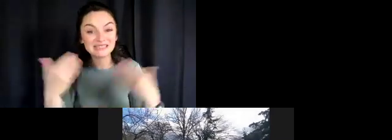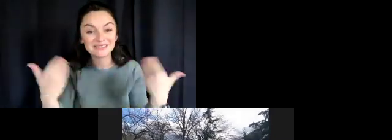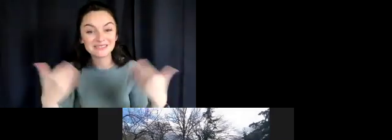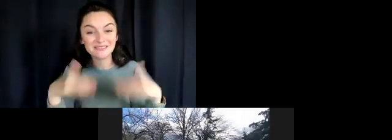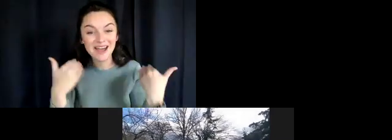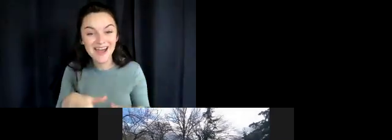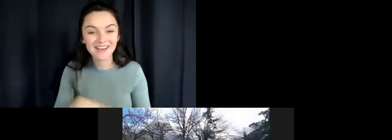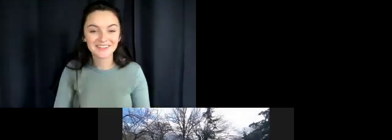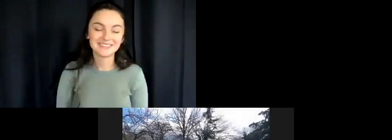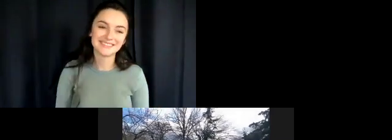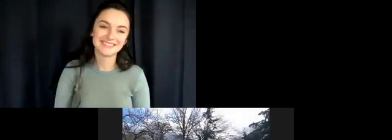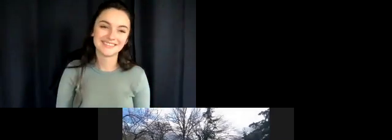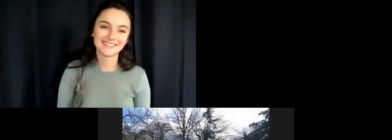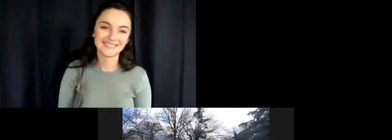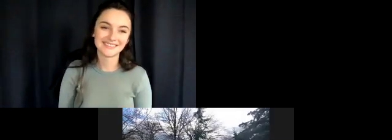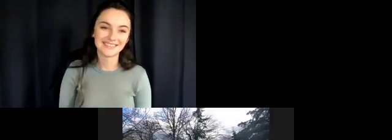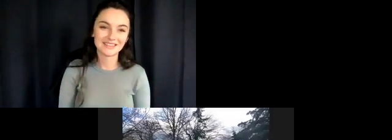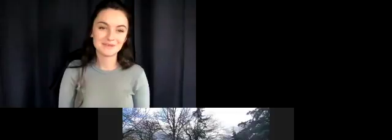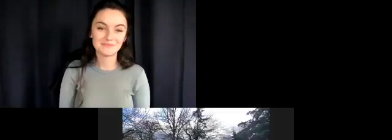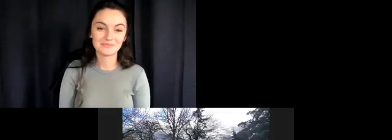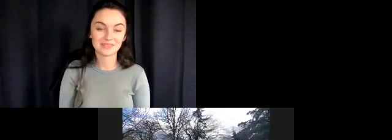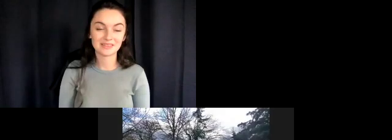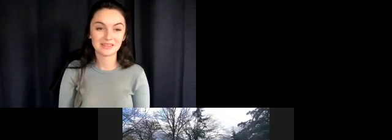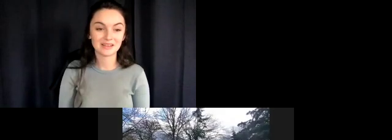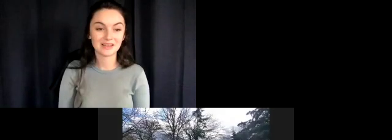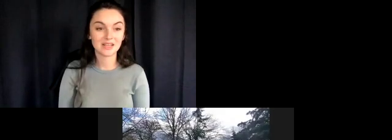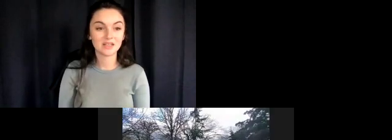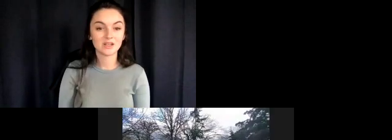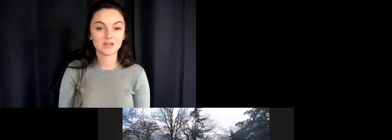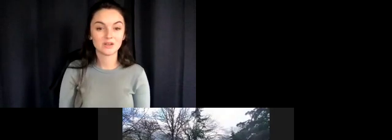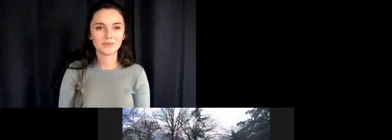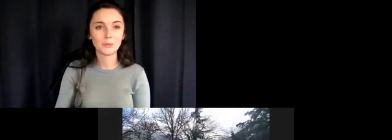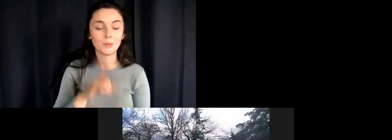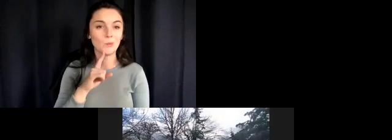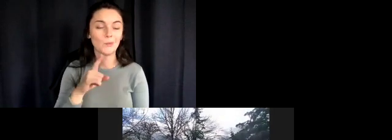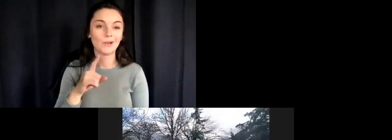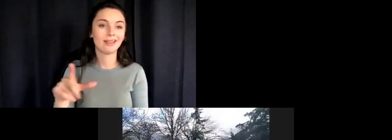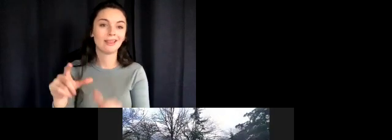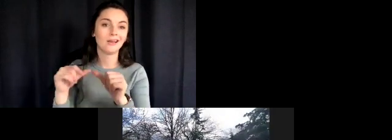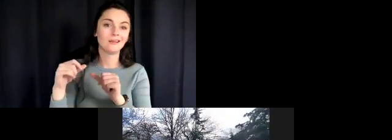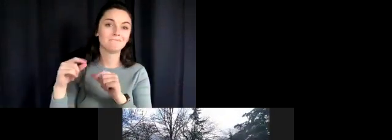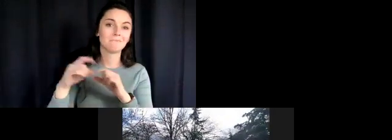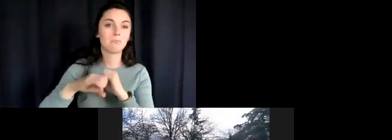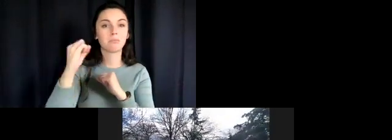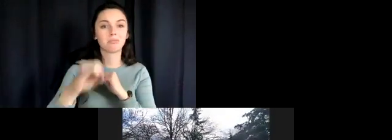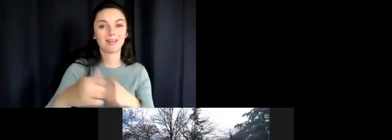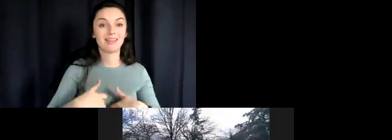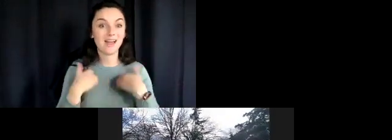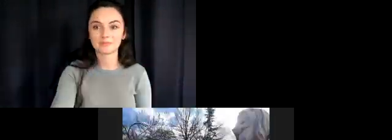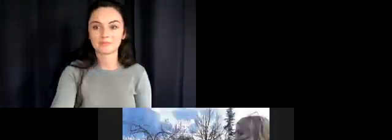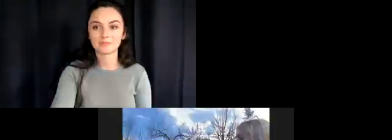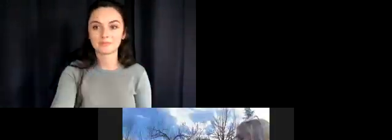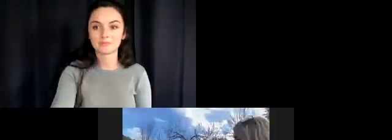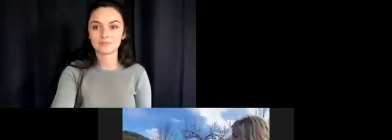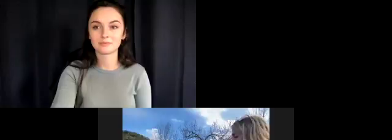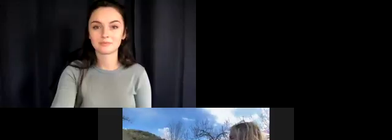They're actually really, really long-lived birds. Not quite as long as parrots, but still pretty long-lived. So they're quite neat.